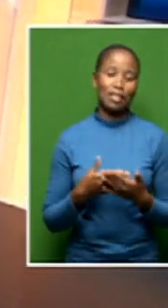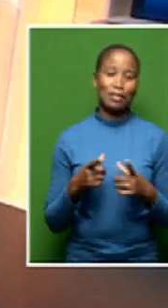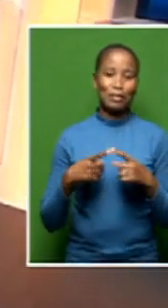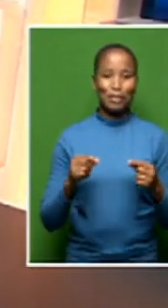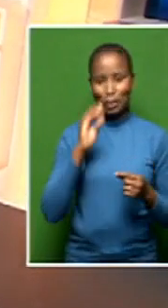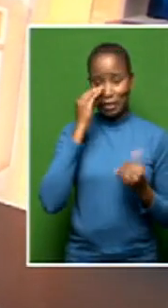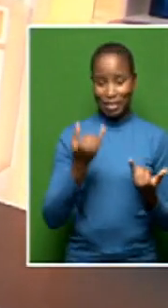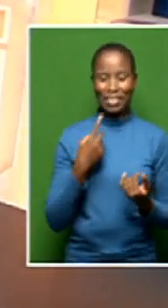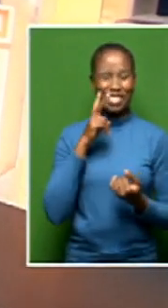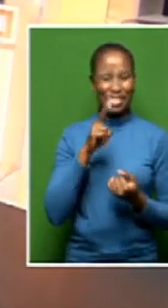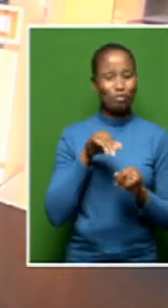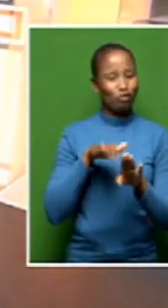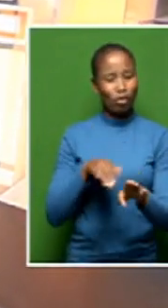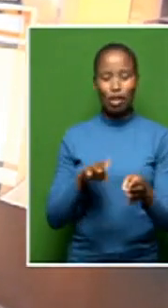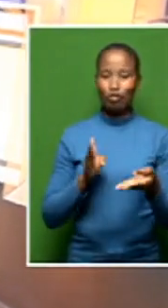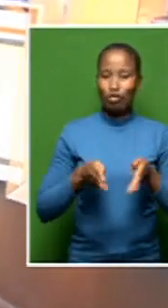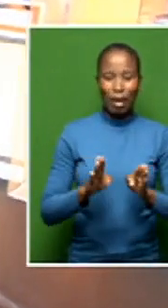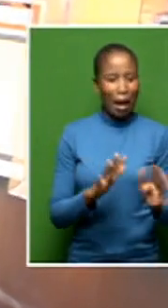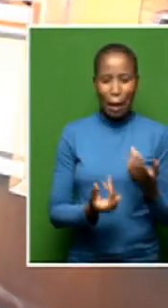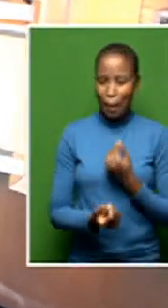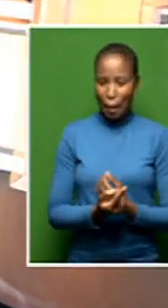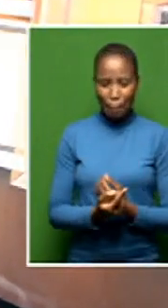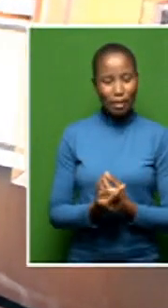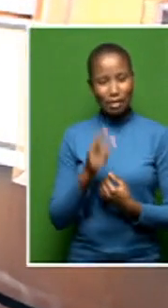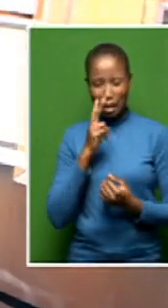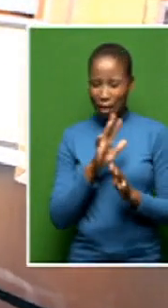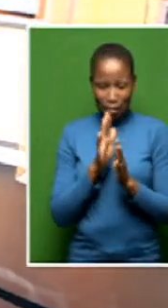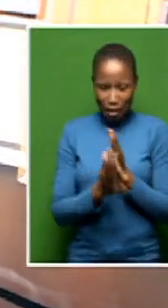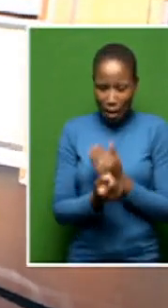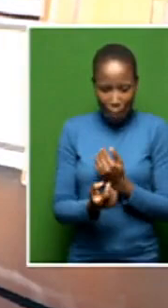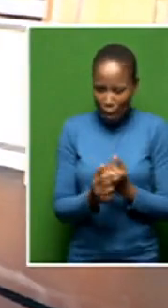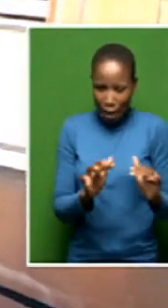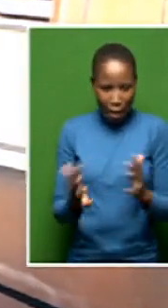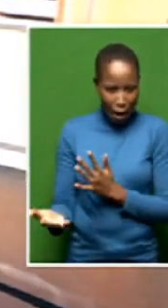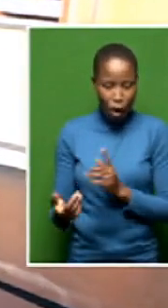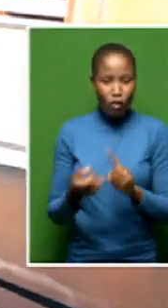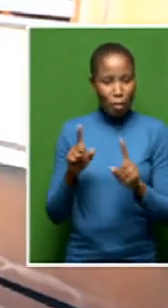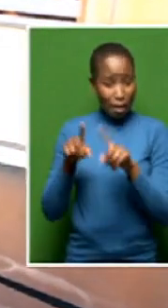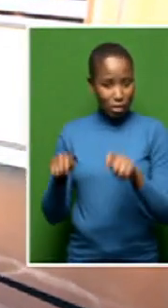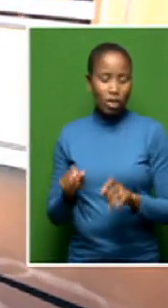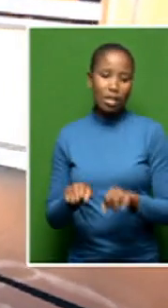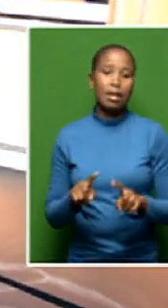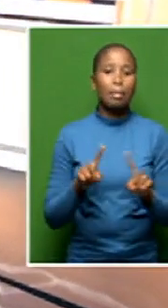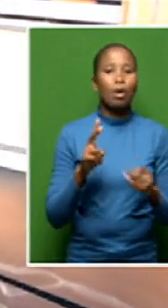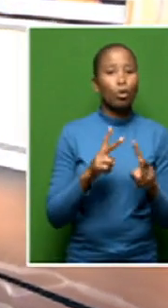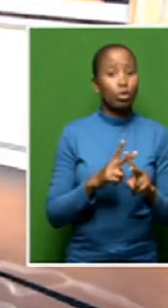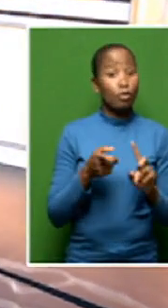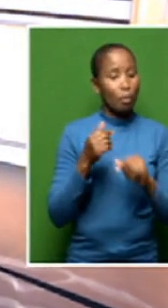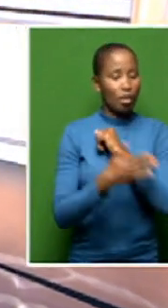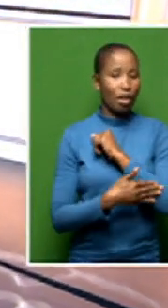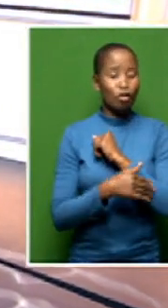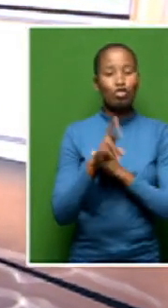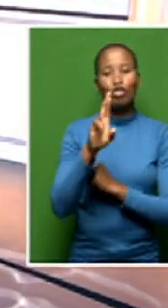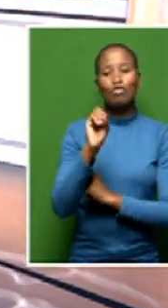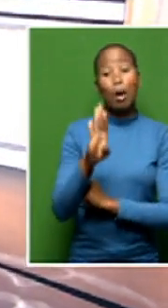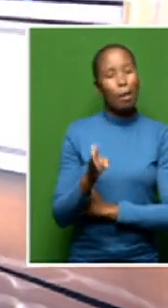Let's quickly get a traffic update and find out about road closures and all of those things that are happening in Cape Town, but of course around the country as well. Rob